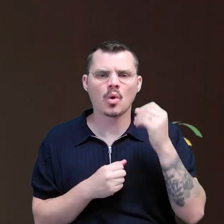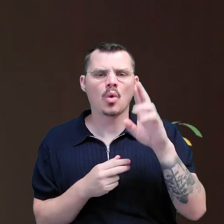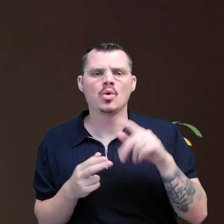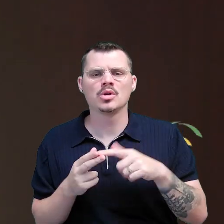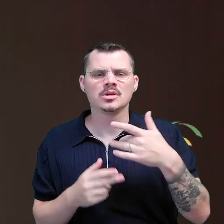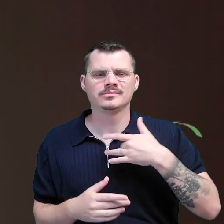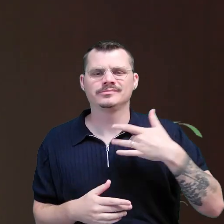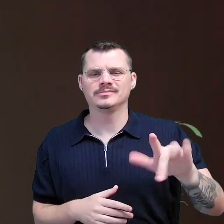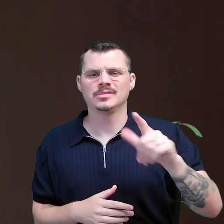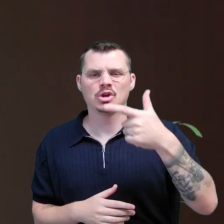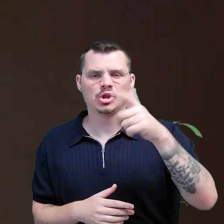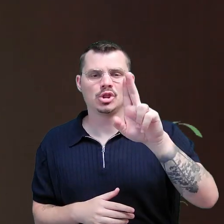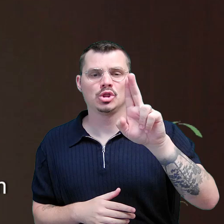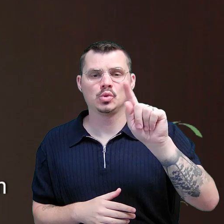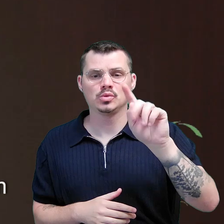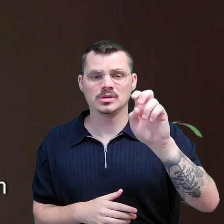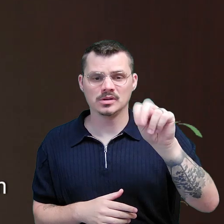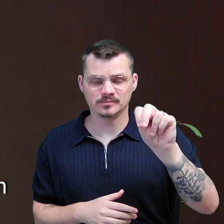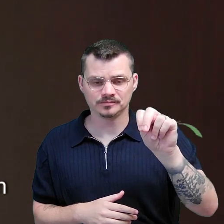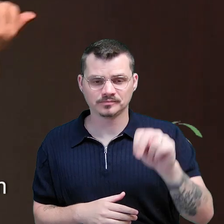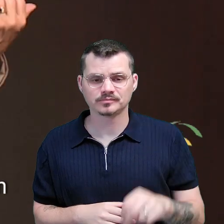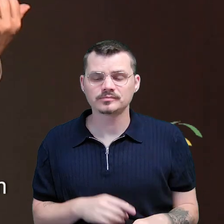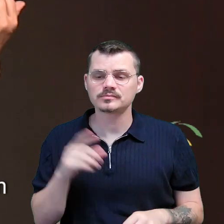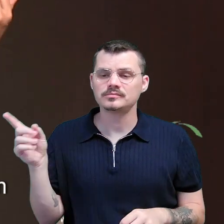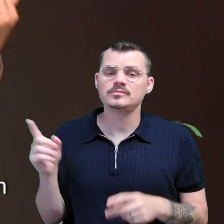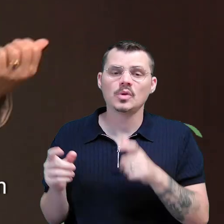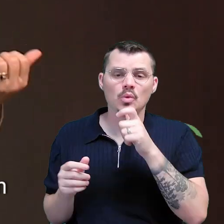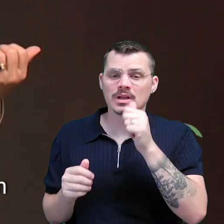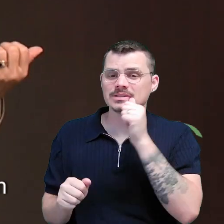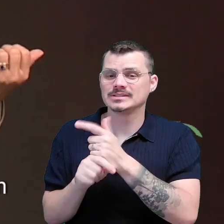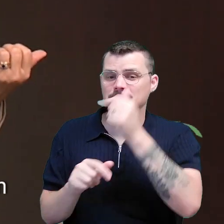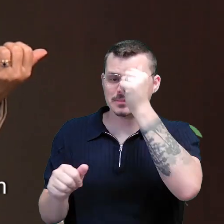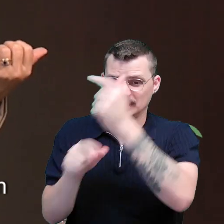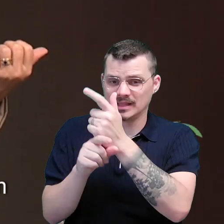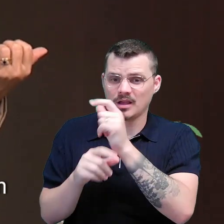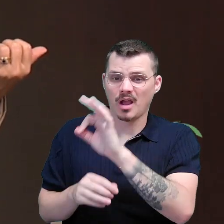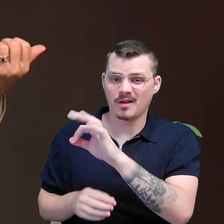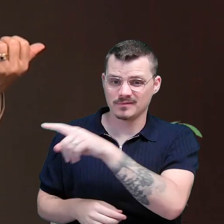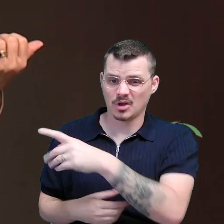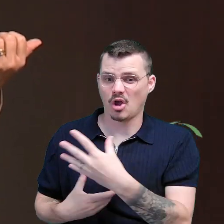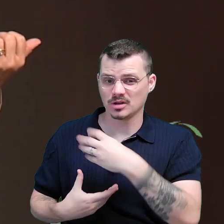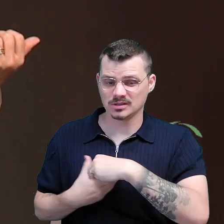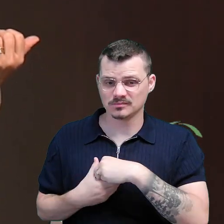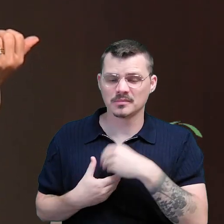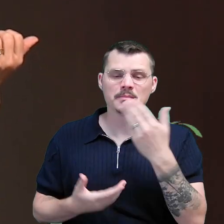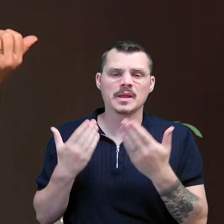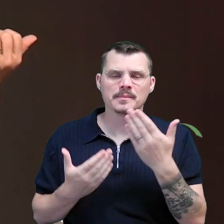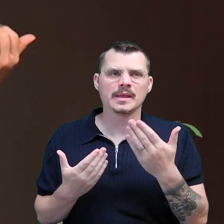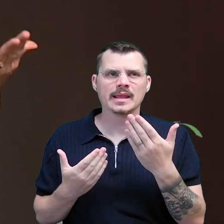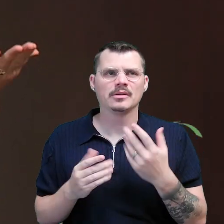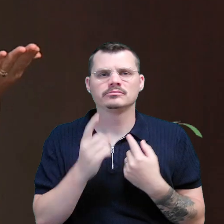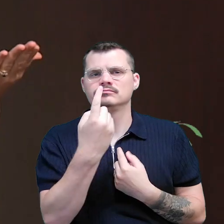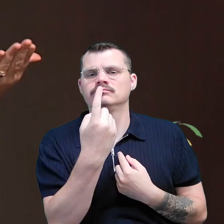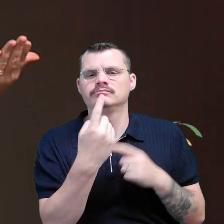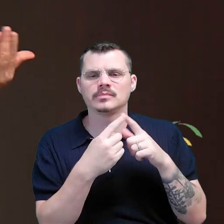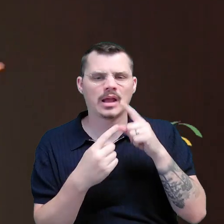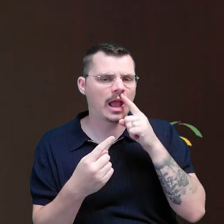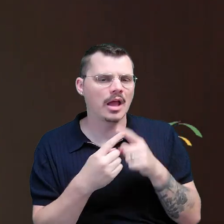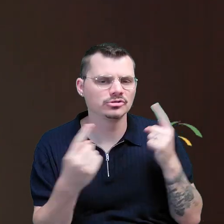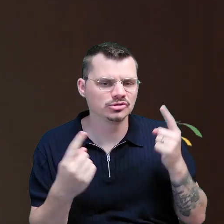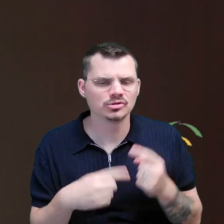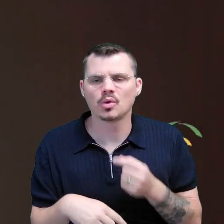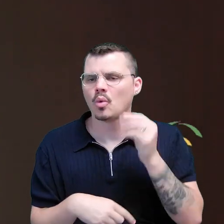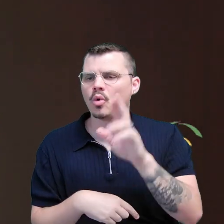gluten sensitivity, and the sibling who doesn't have autism might just have the allergies or